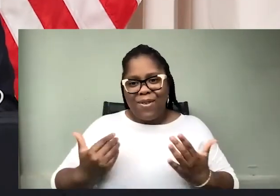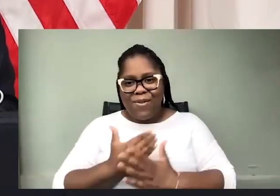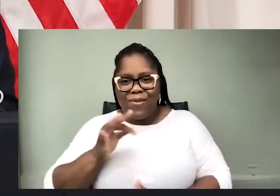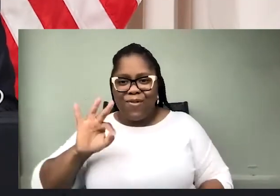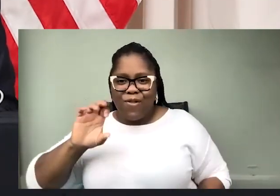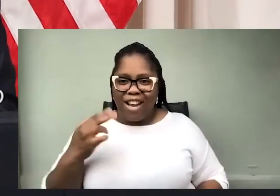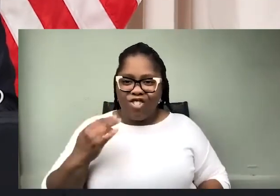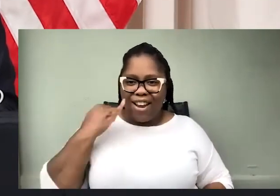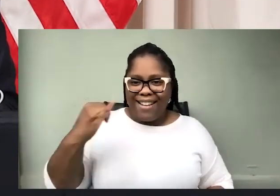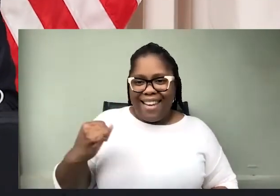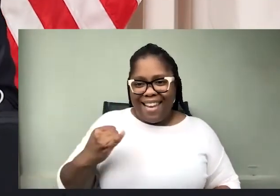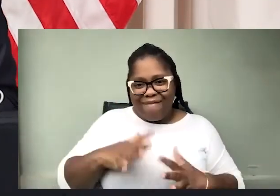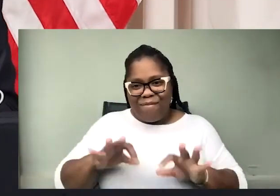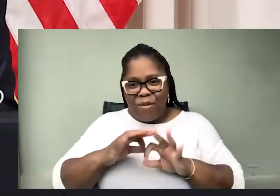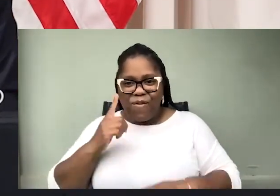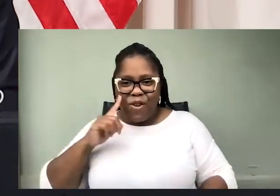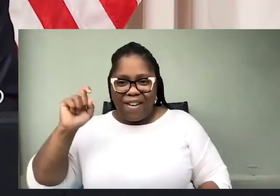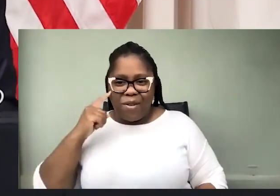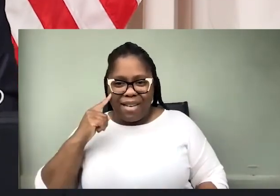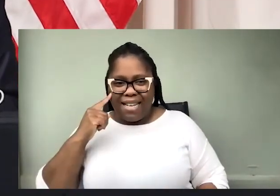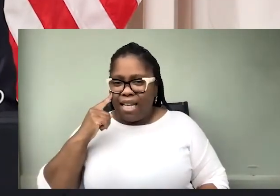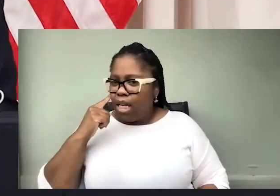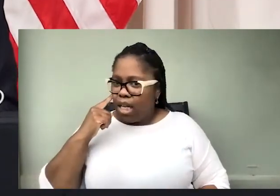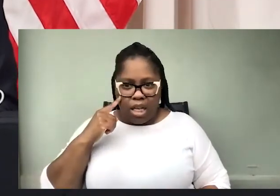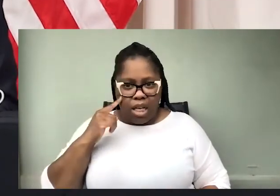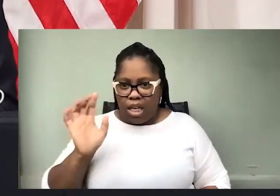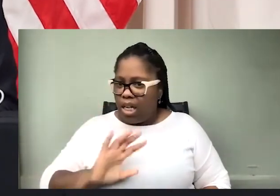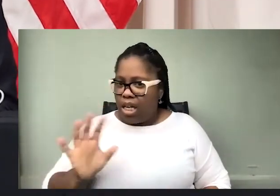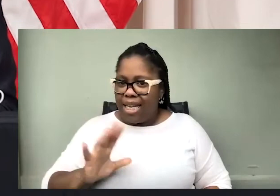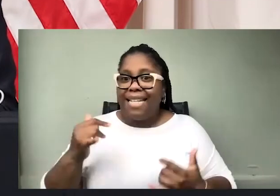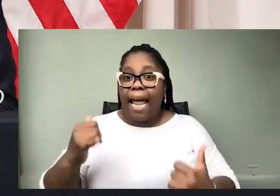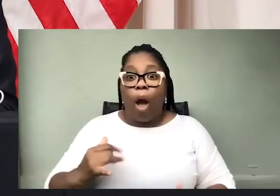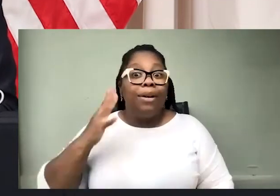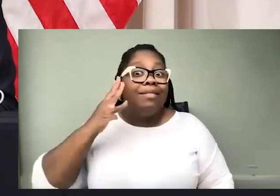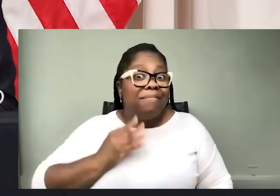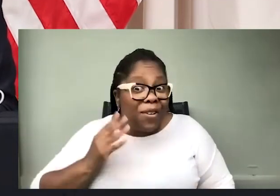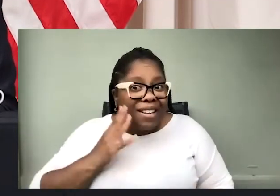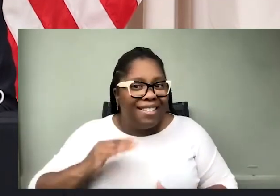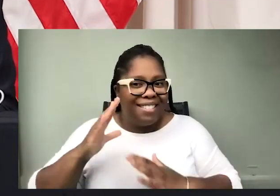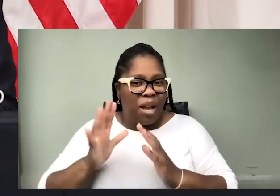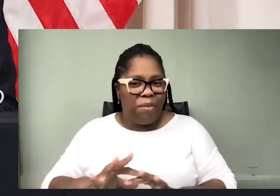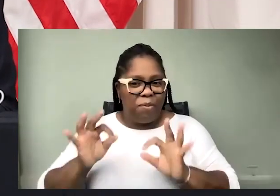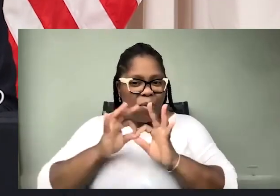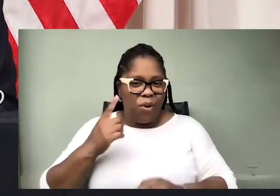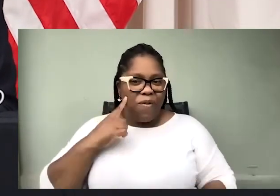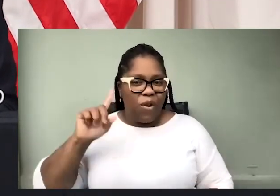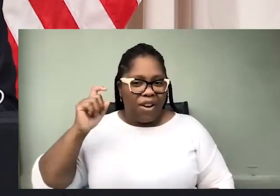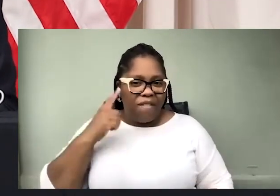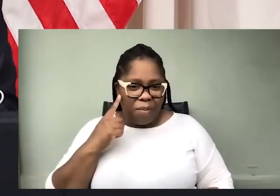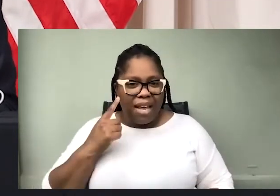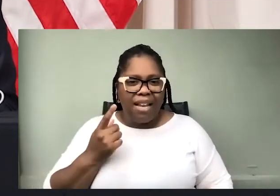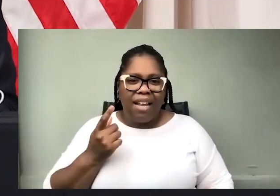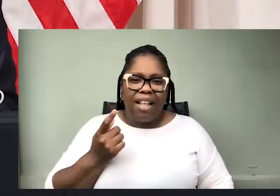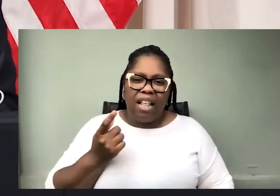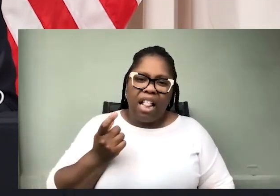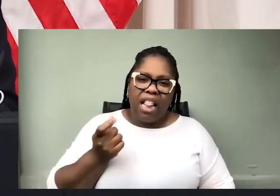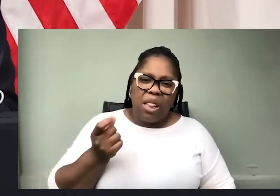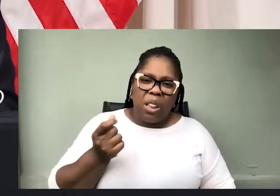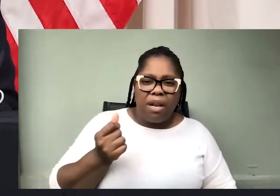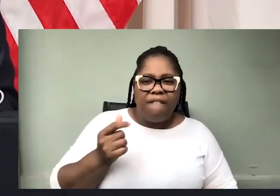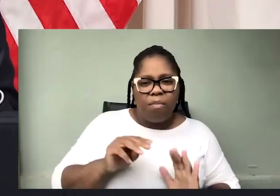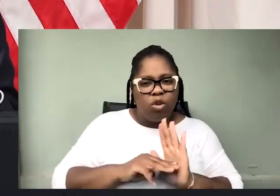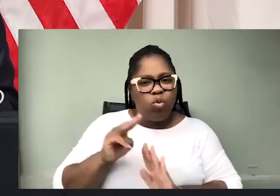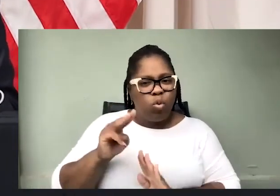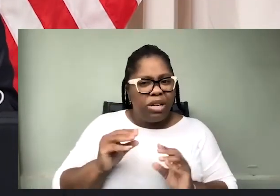important contribution to government. Now I think it's experience and a little bit of